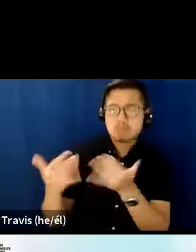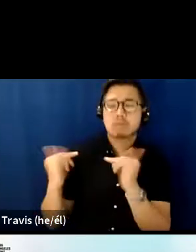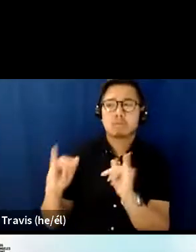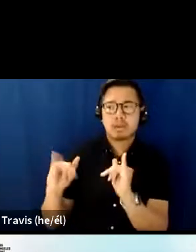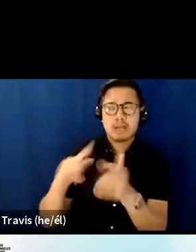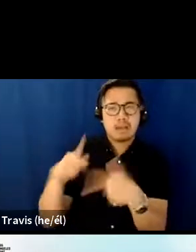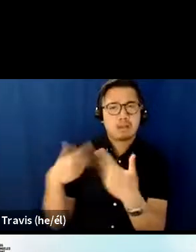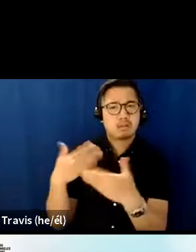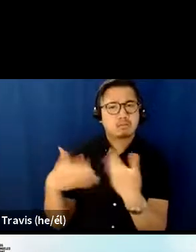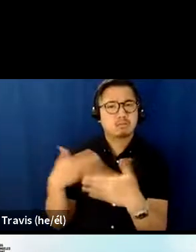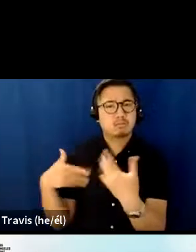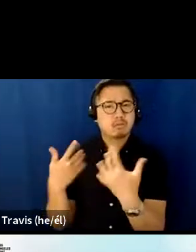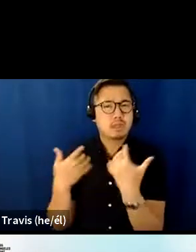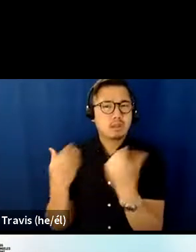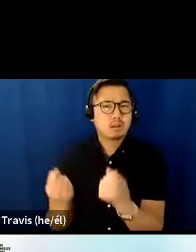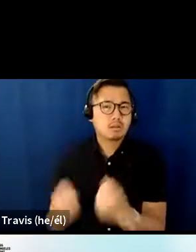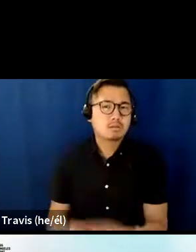healing.